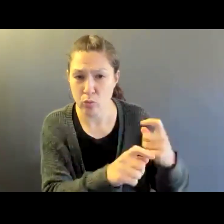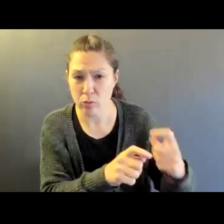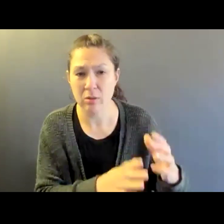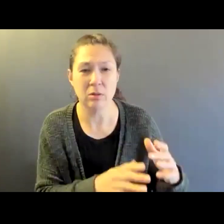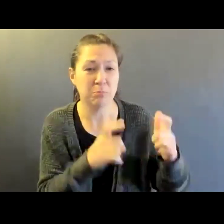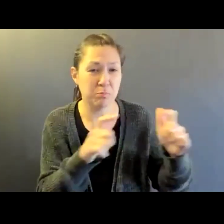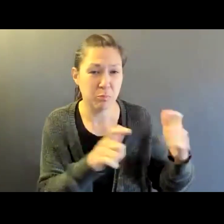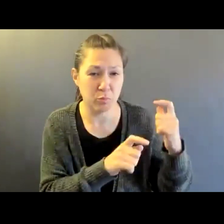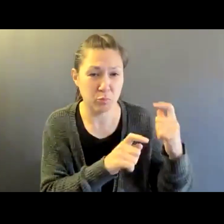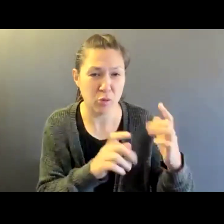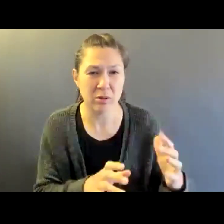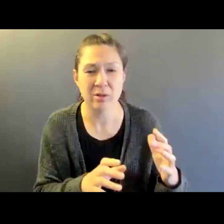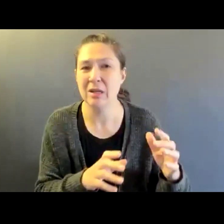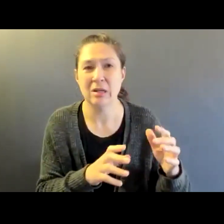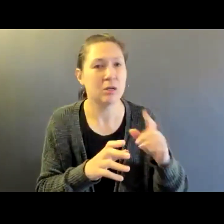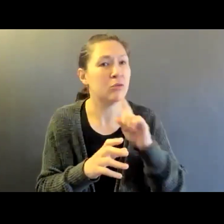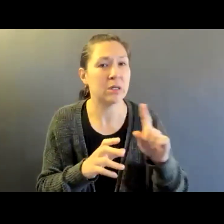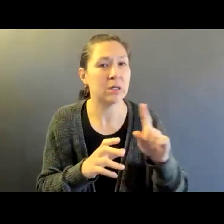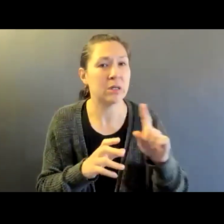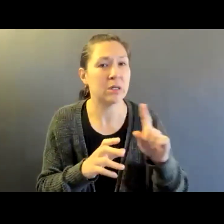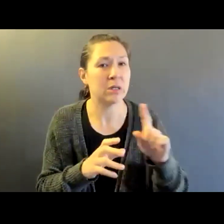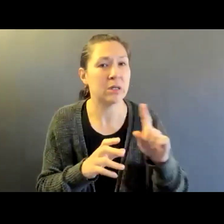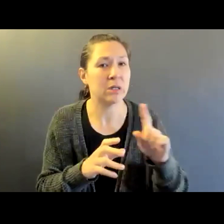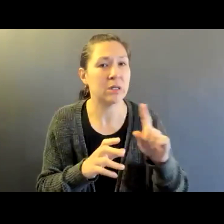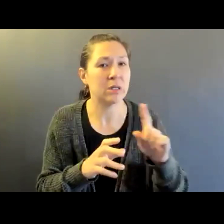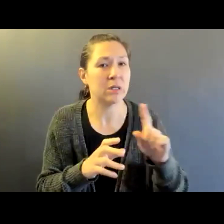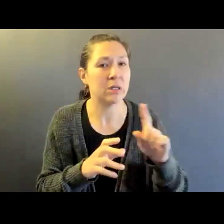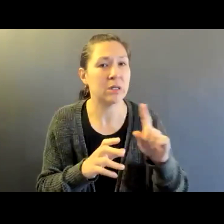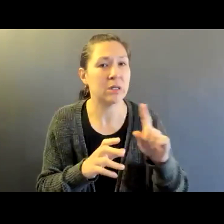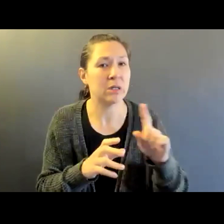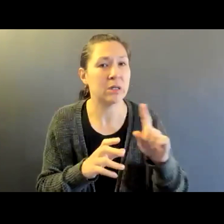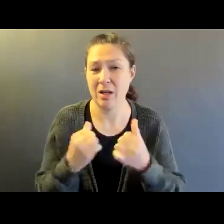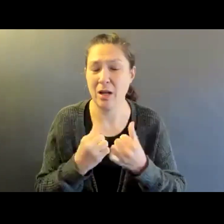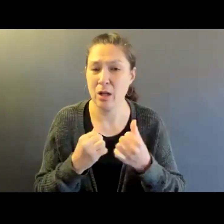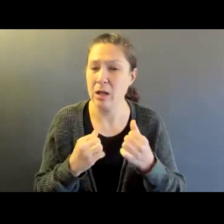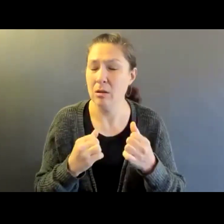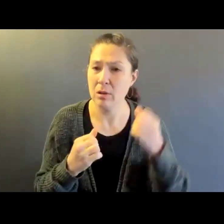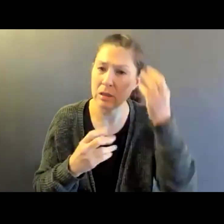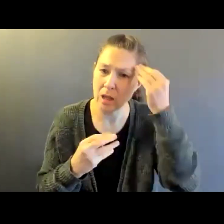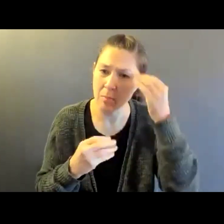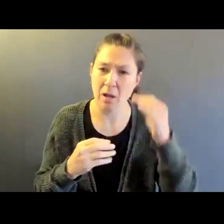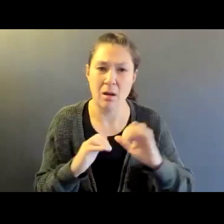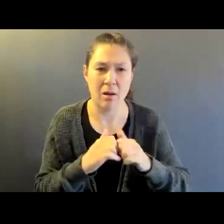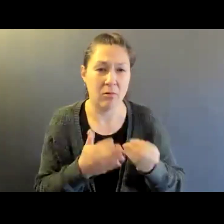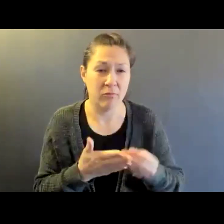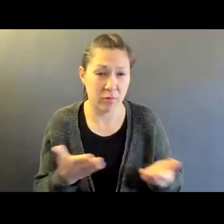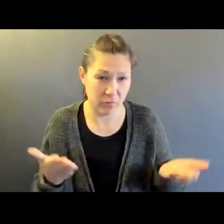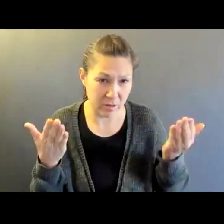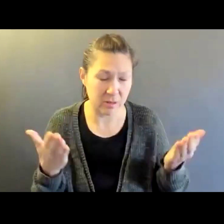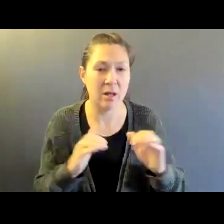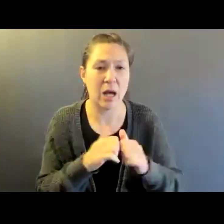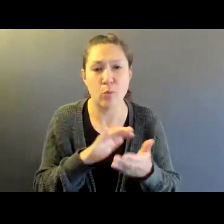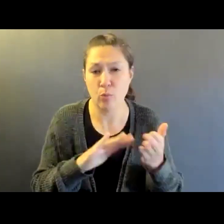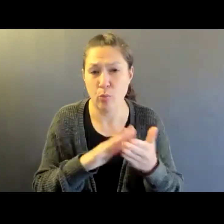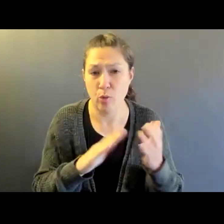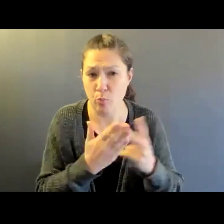that so many other nonprofit agencies are looking at as a long-term strategy for fundraising and for program viability.